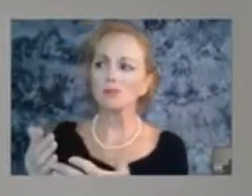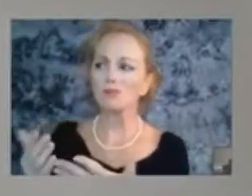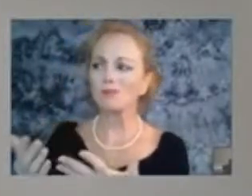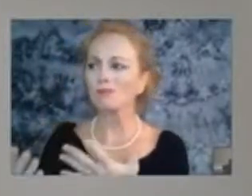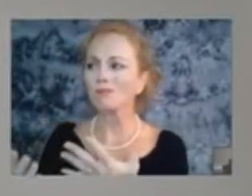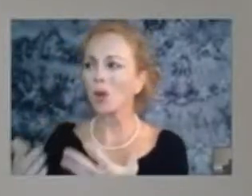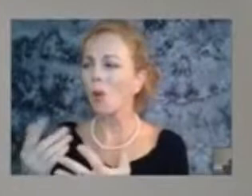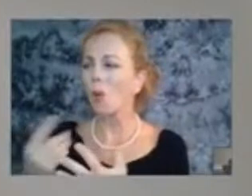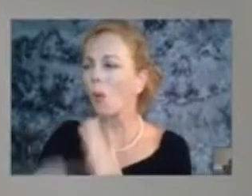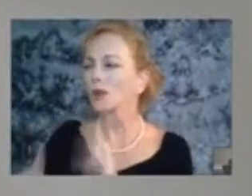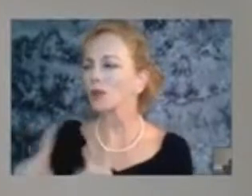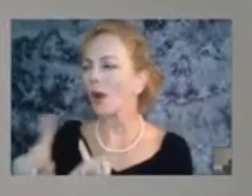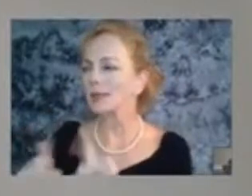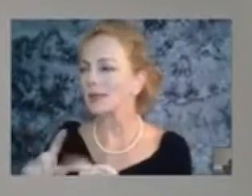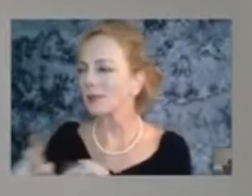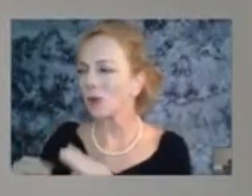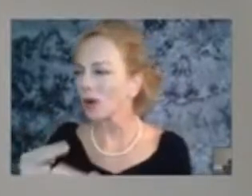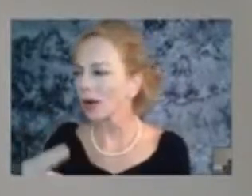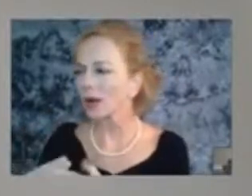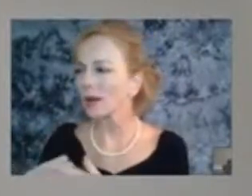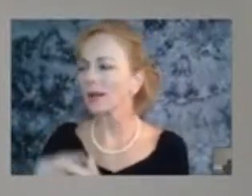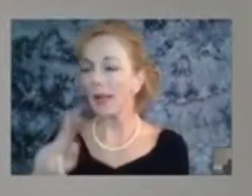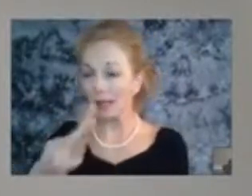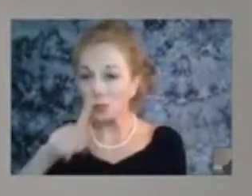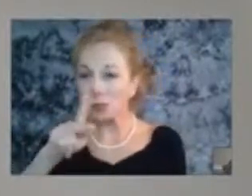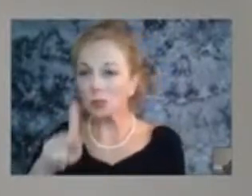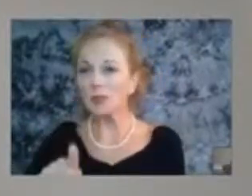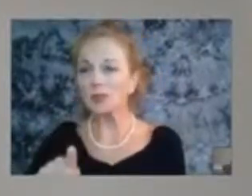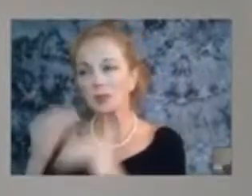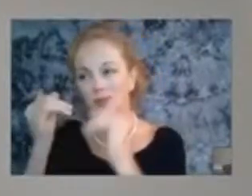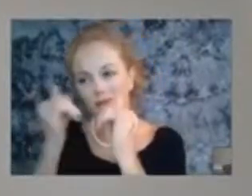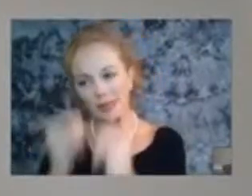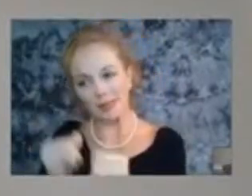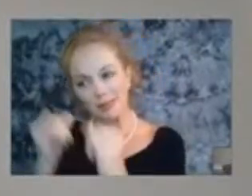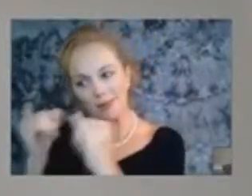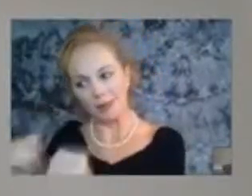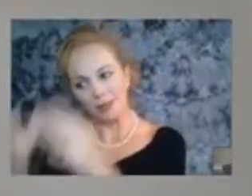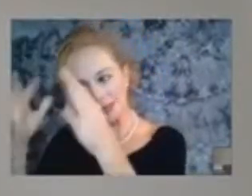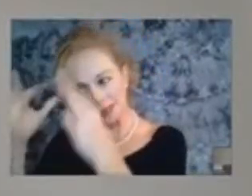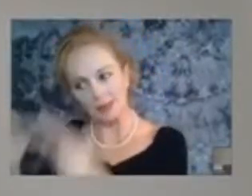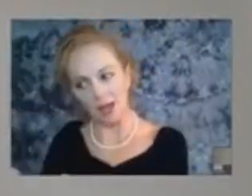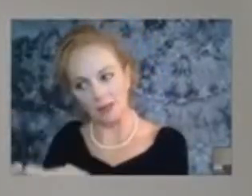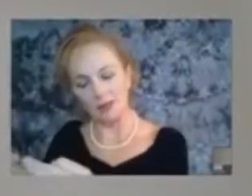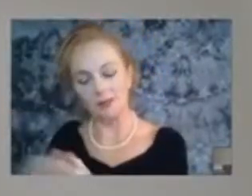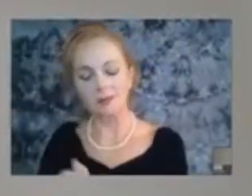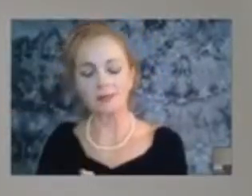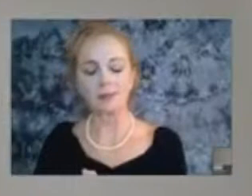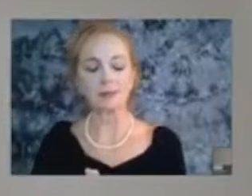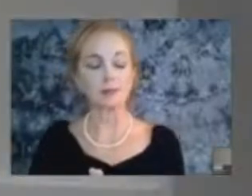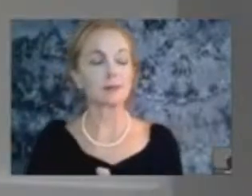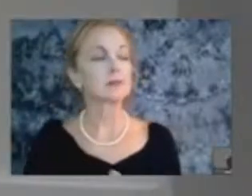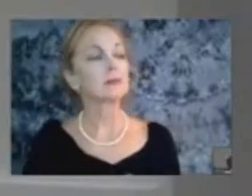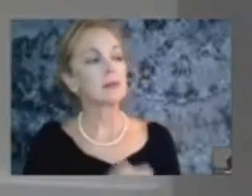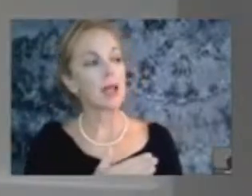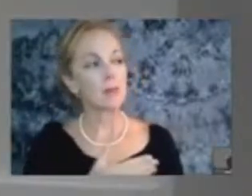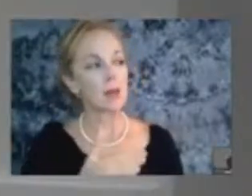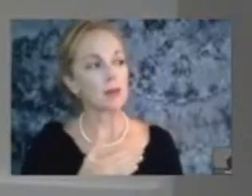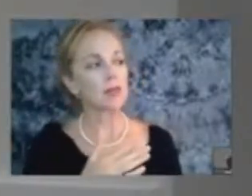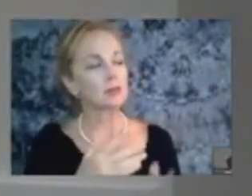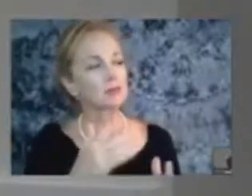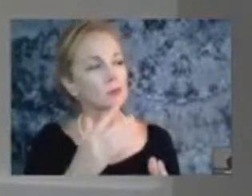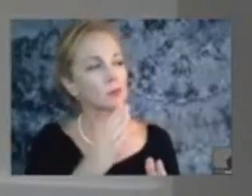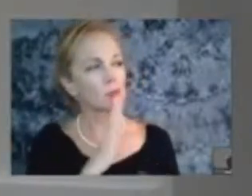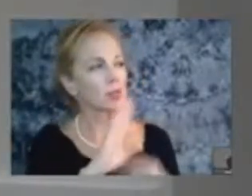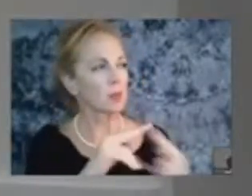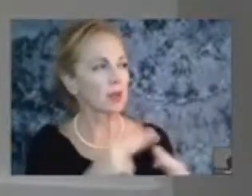suitable space to be able to make this happen. I'm glad you mentioned the option of assigned school or with